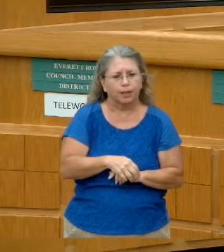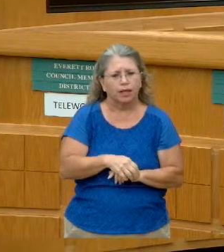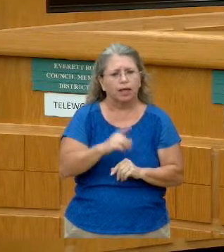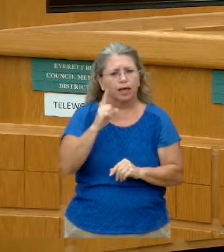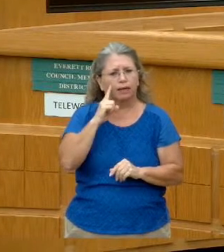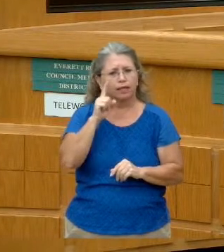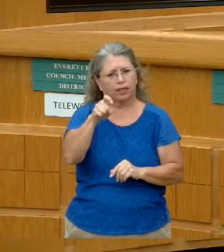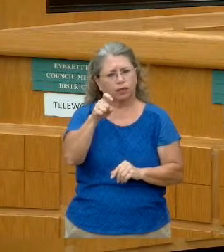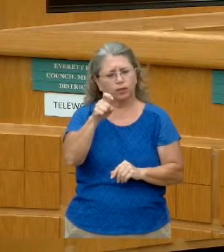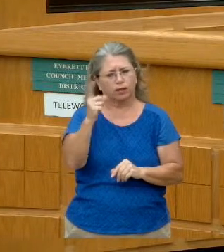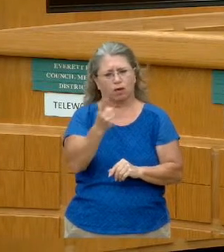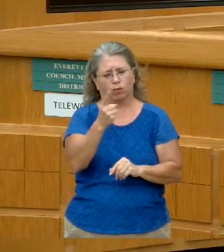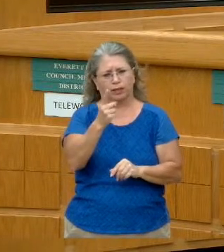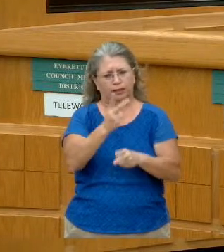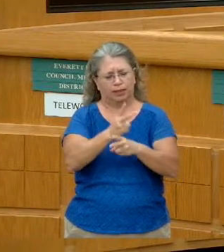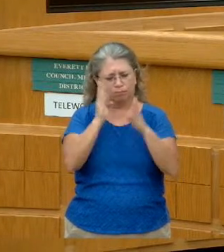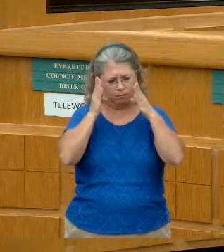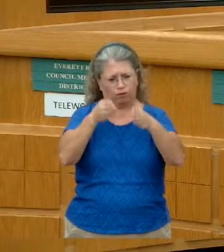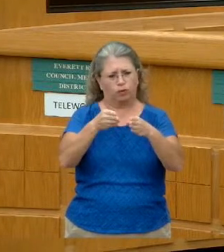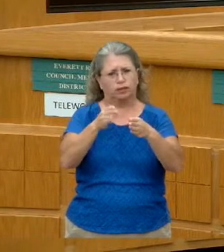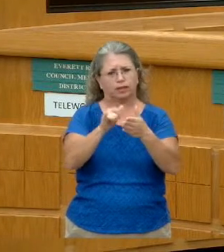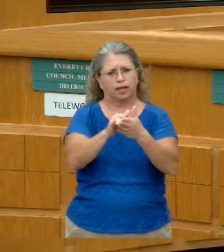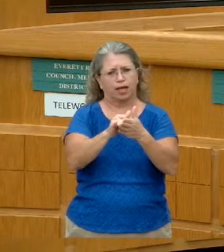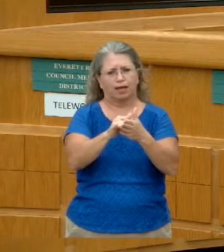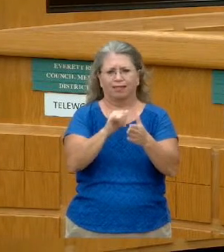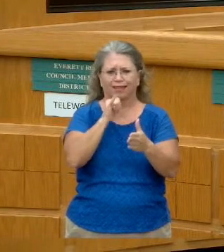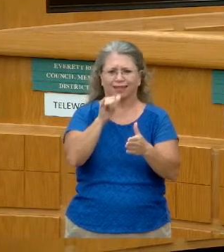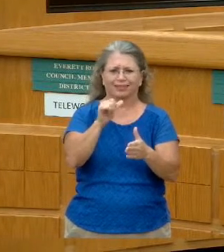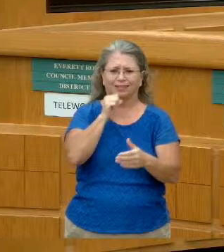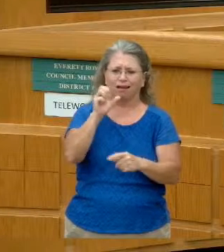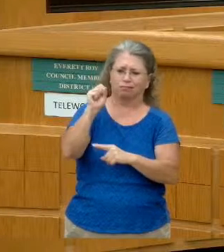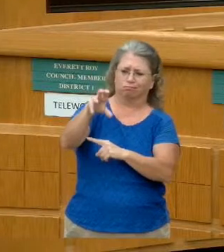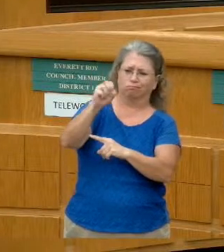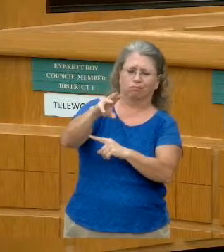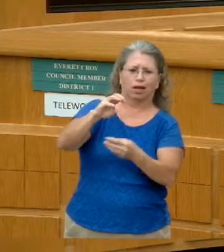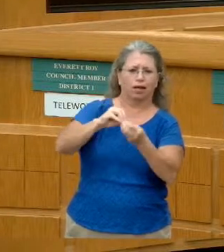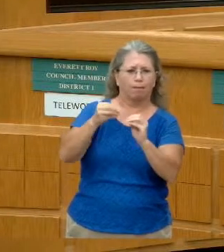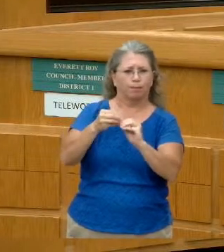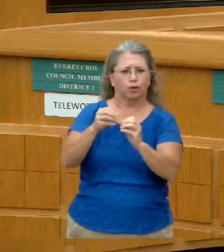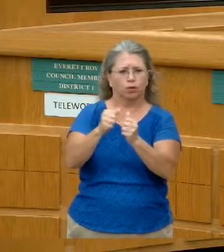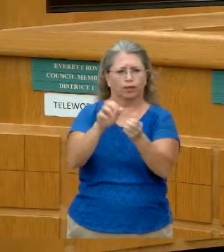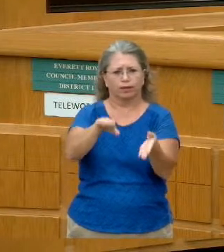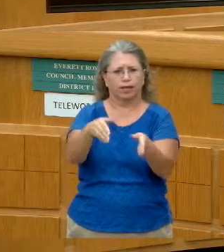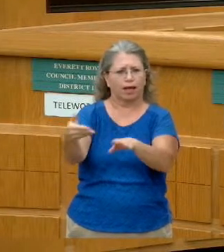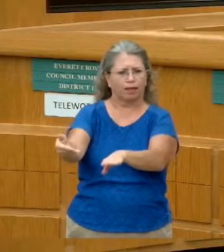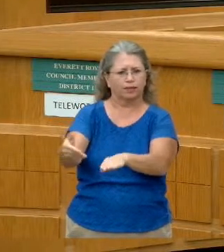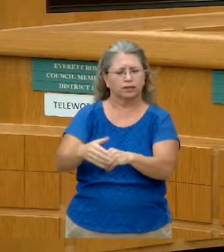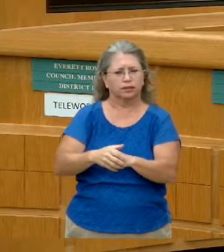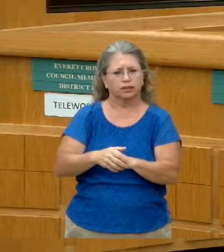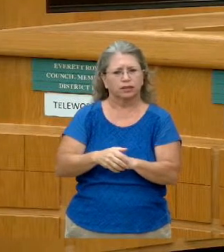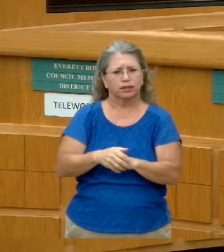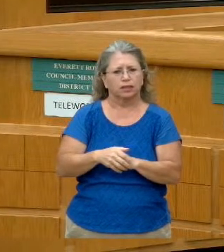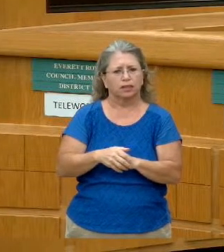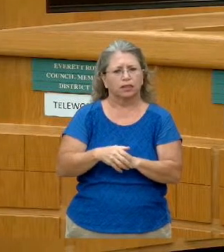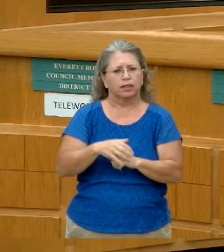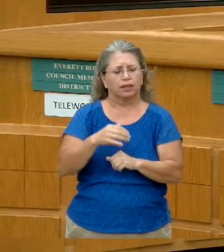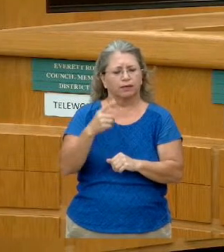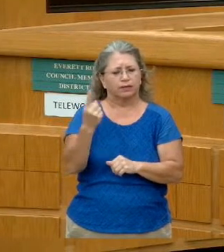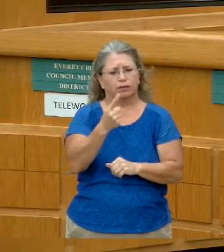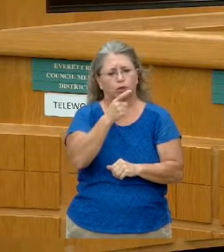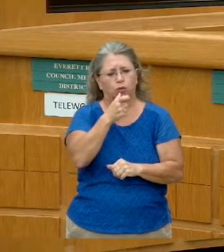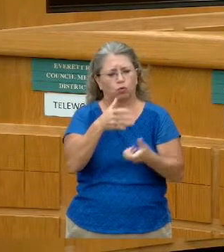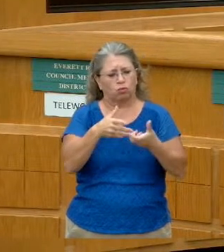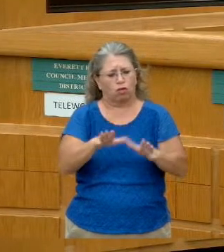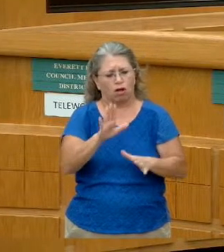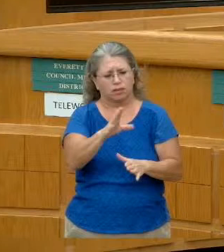always keep that in focus. It's not just a statistic that you're hearing here in terms of the deaths. And for someone to lose a loved one or